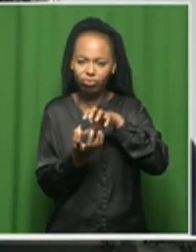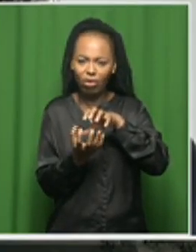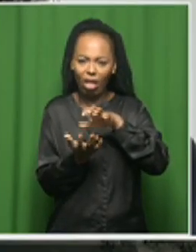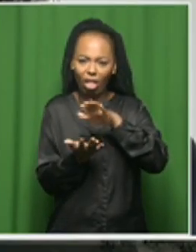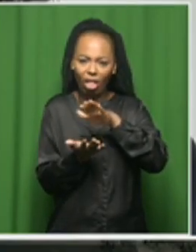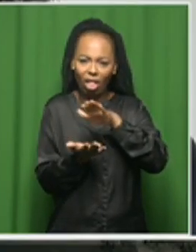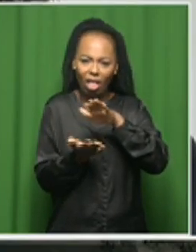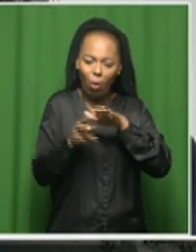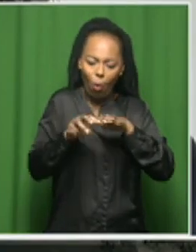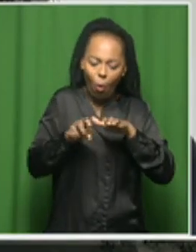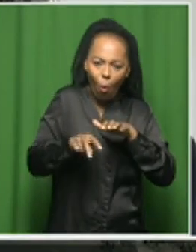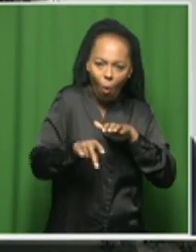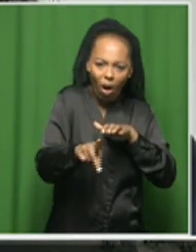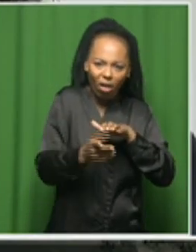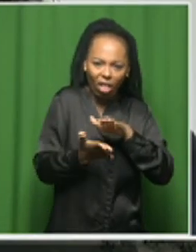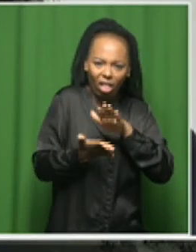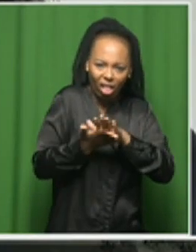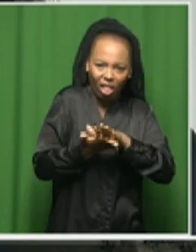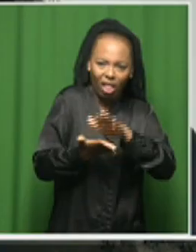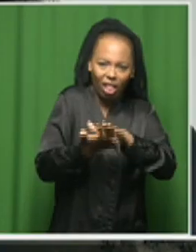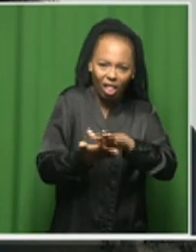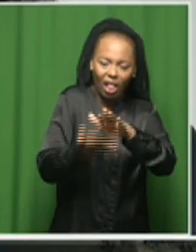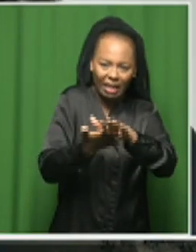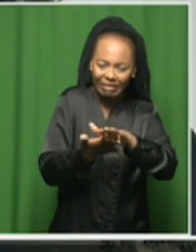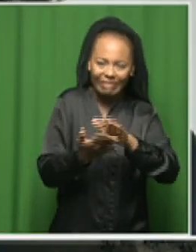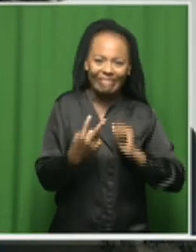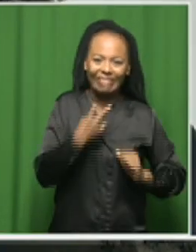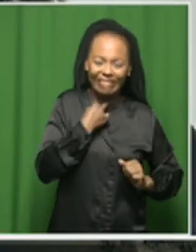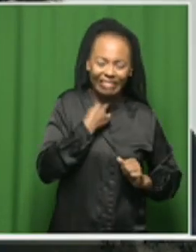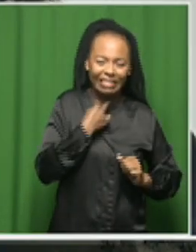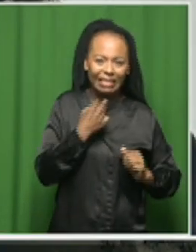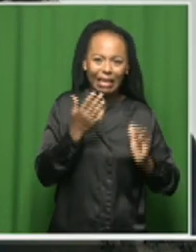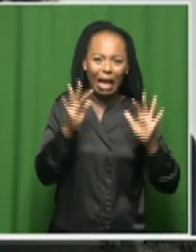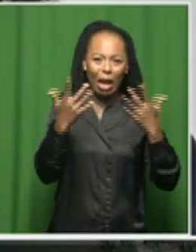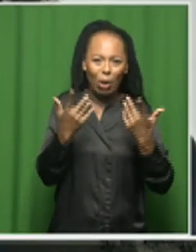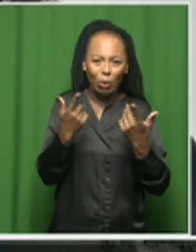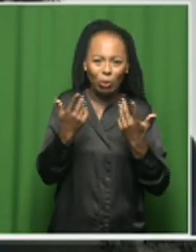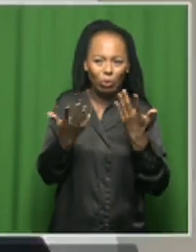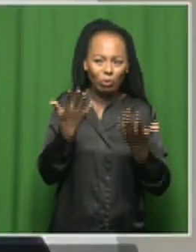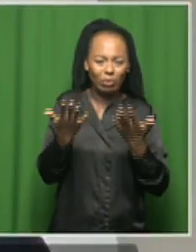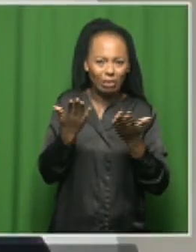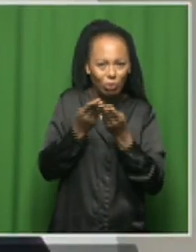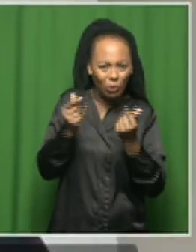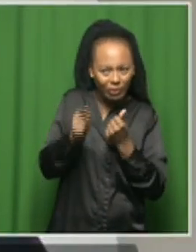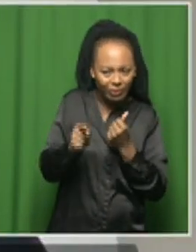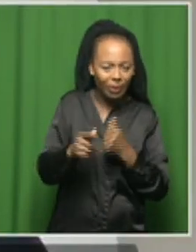very painful. Yes. If you have a flare-up,